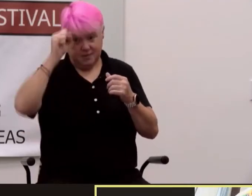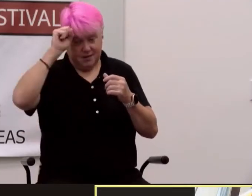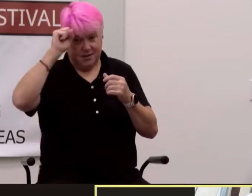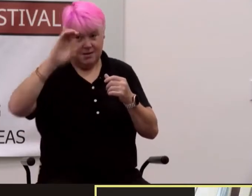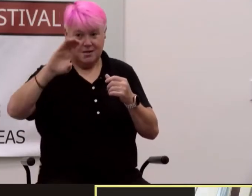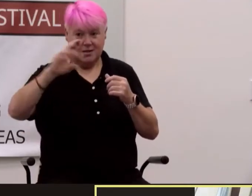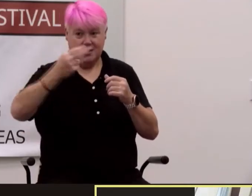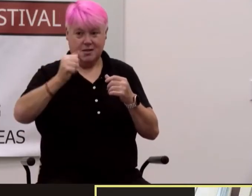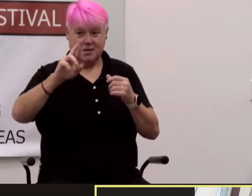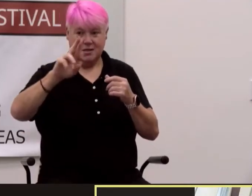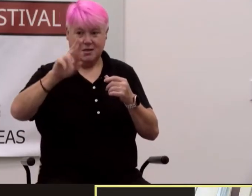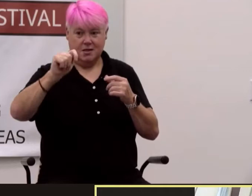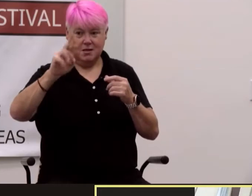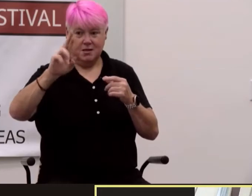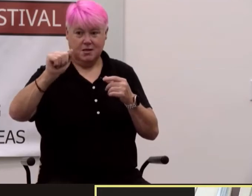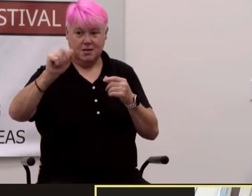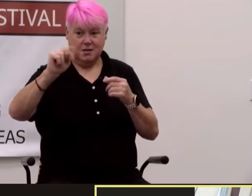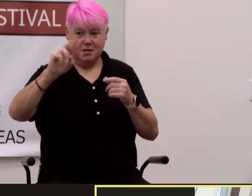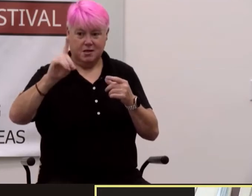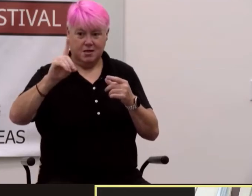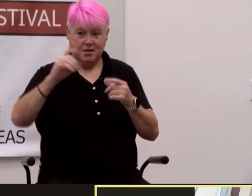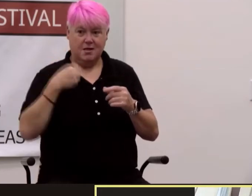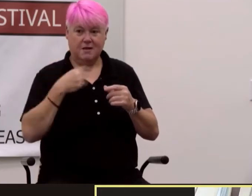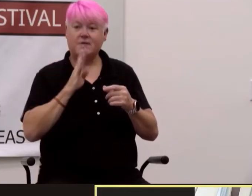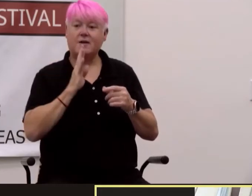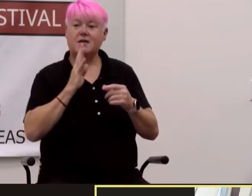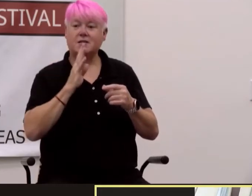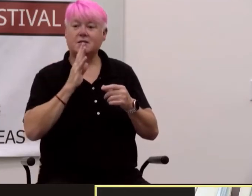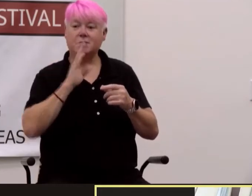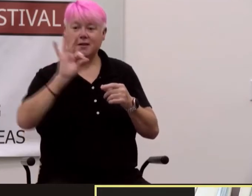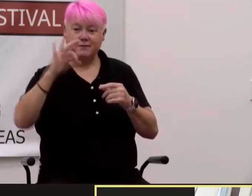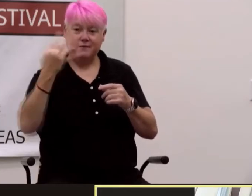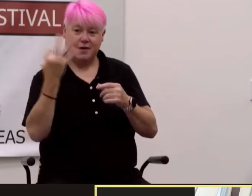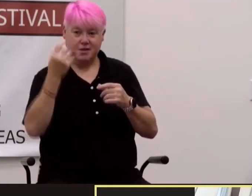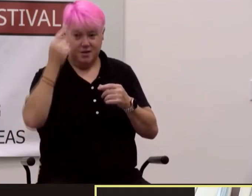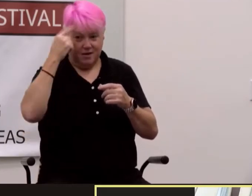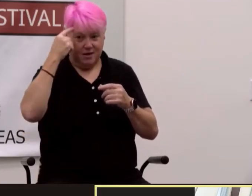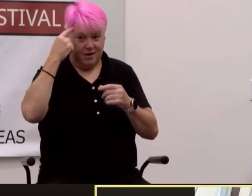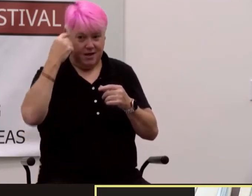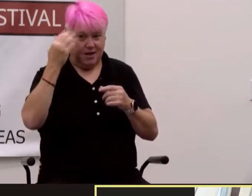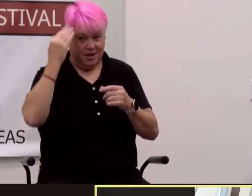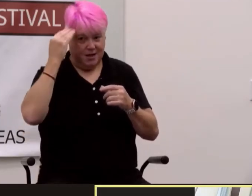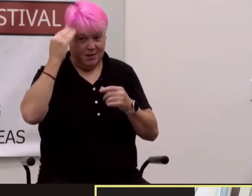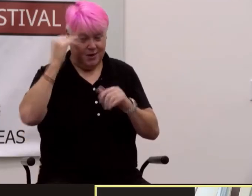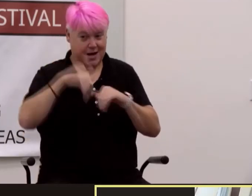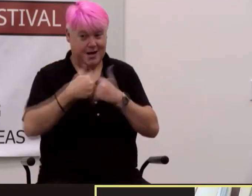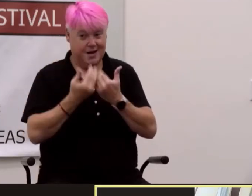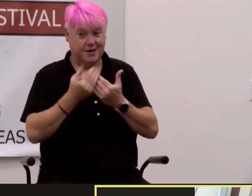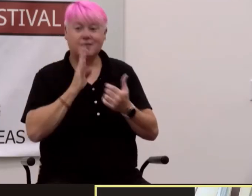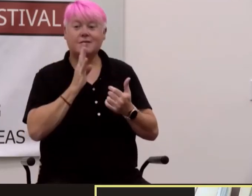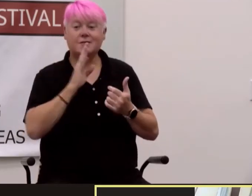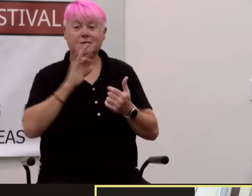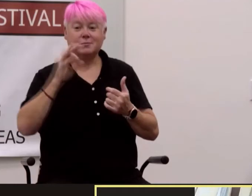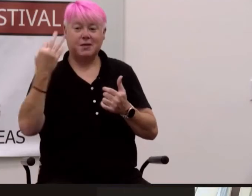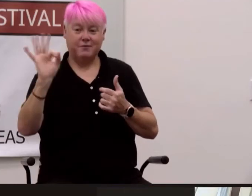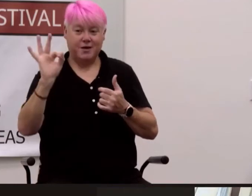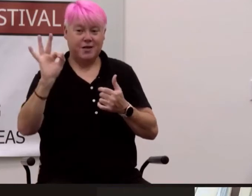because if I speak French, they're gonna think I know how to speak French, and I only know comme ci, comme ça.